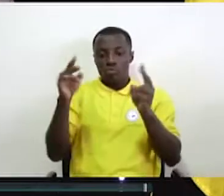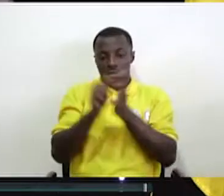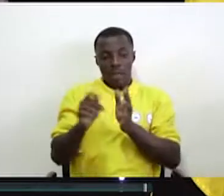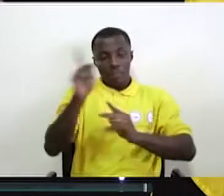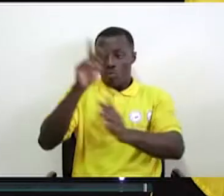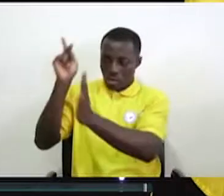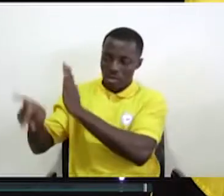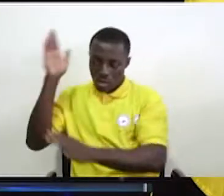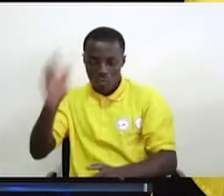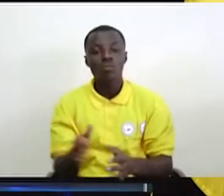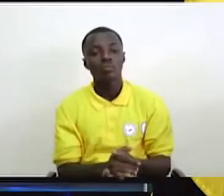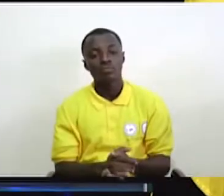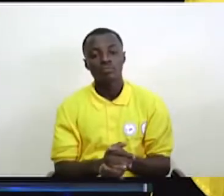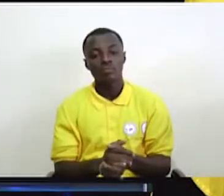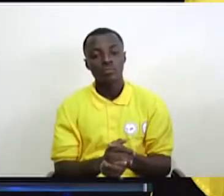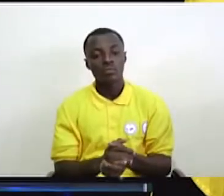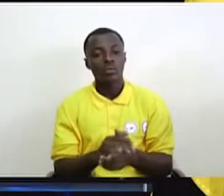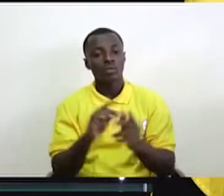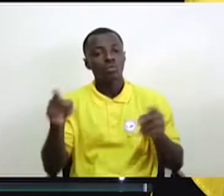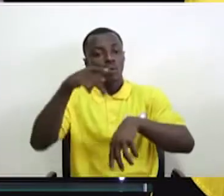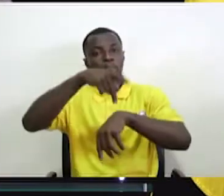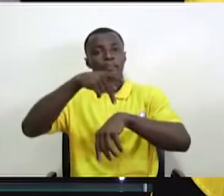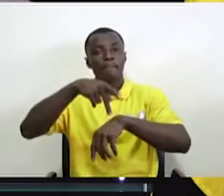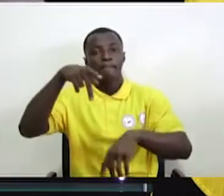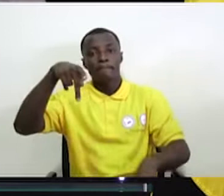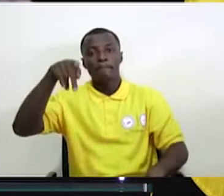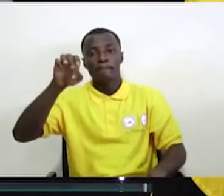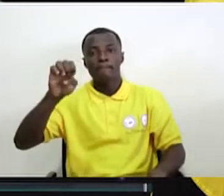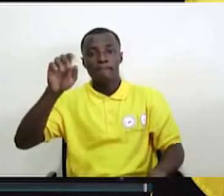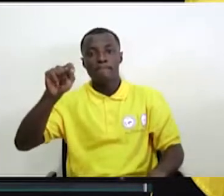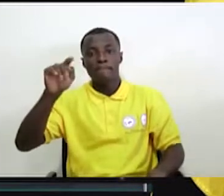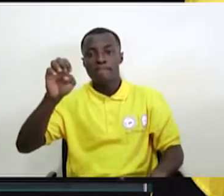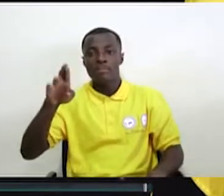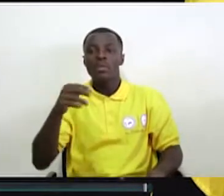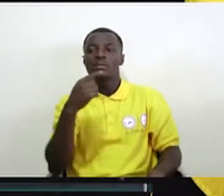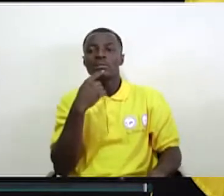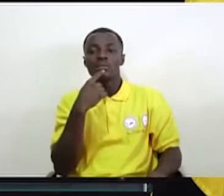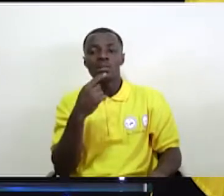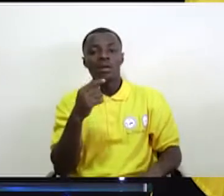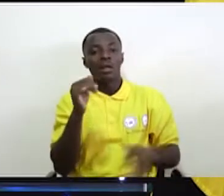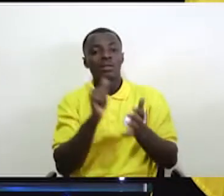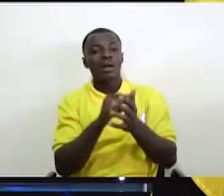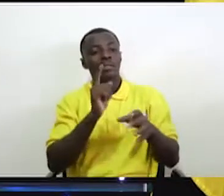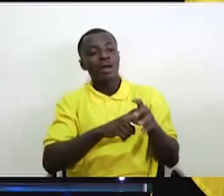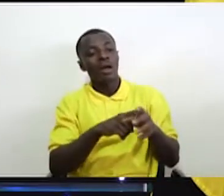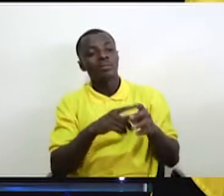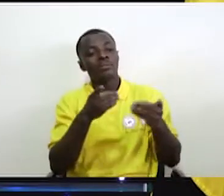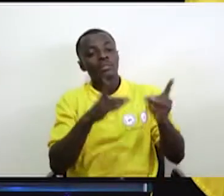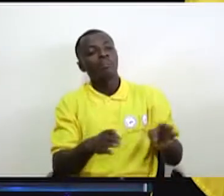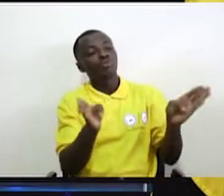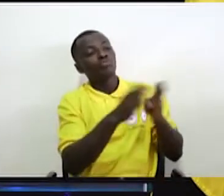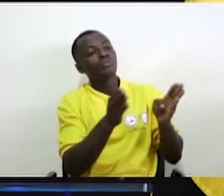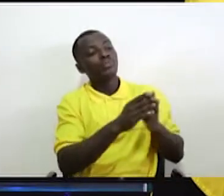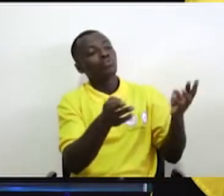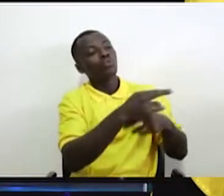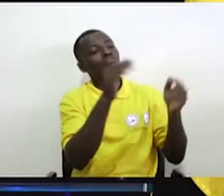what Peter said. Wey and a Petro kind. On the day of Pentecost, when they were accusing them of being drunk, Peter